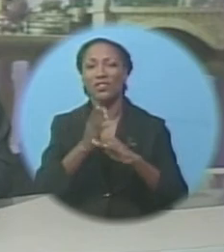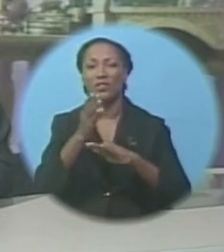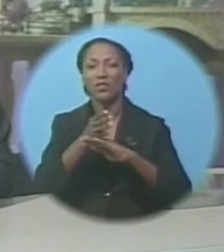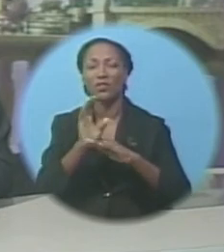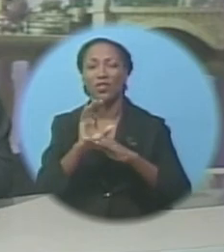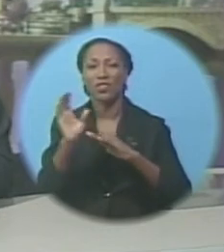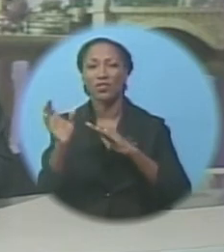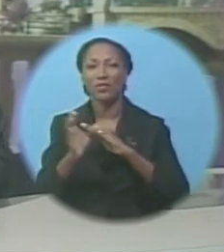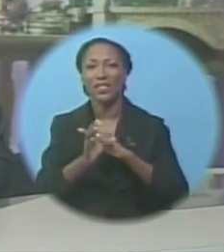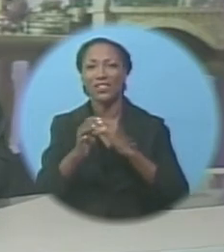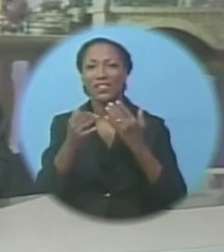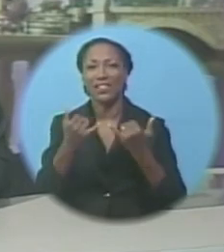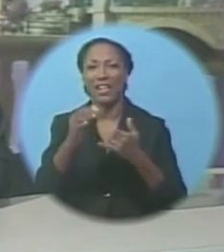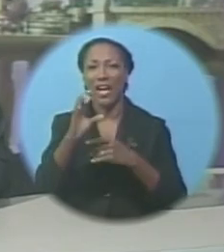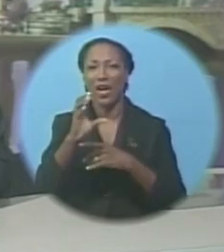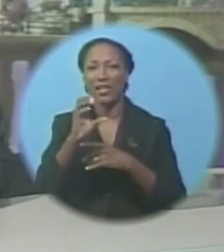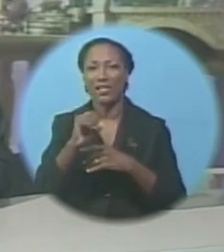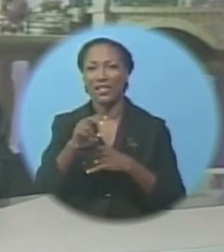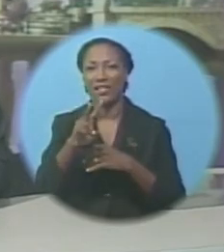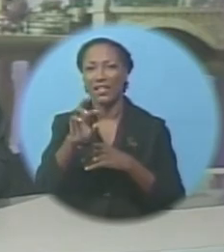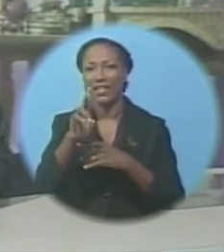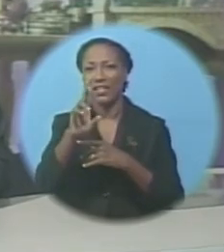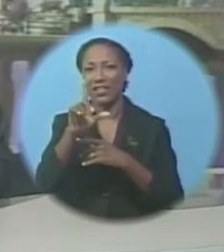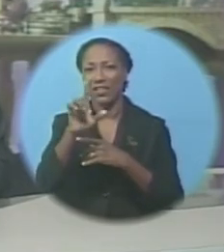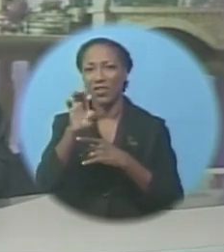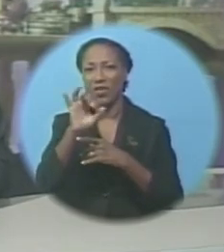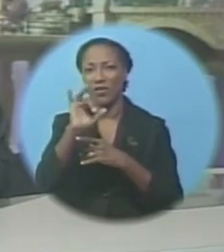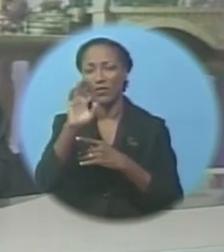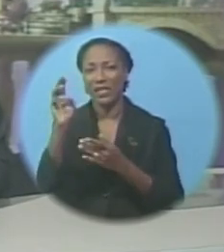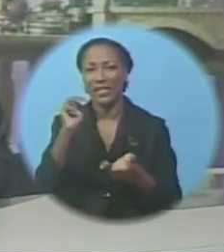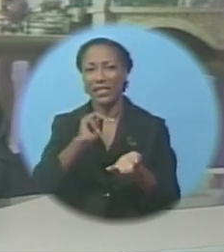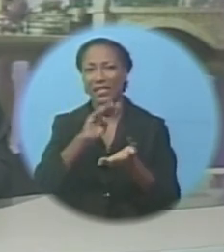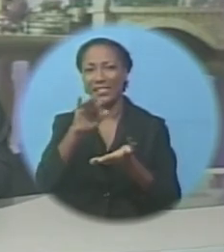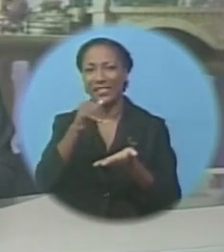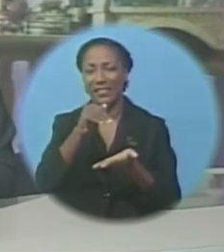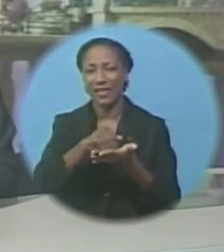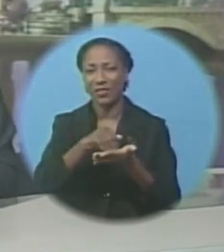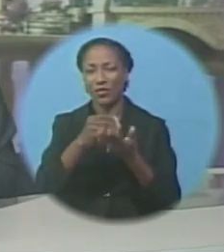headlines across our region. But first, here is a tip now from the Coverley Medical Center.